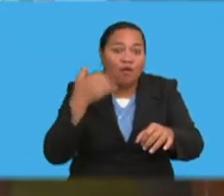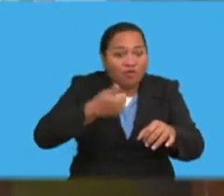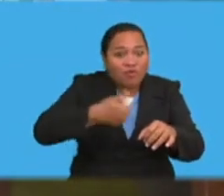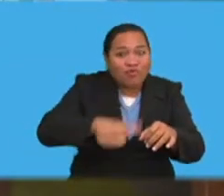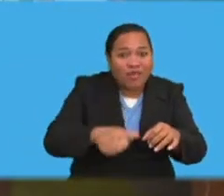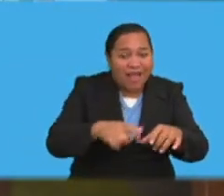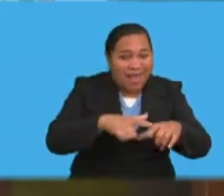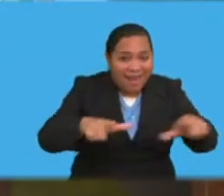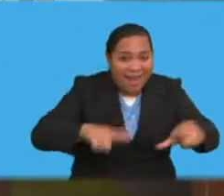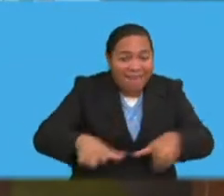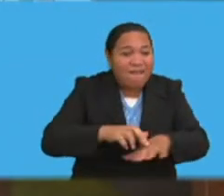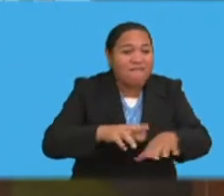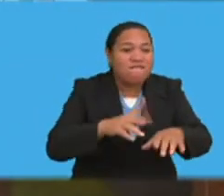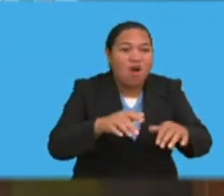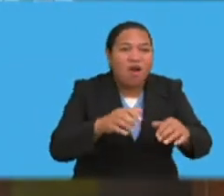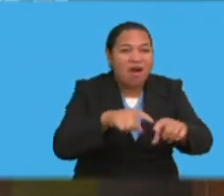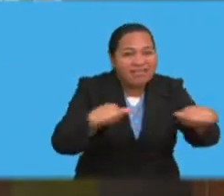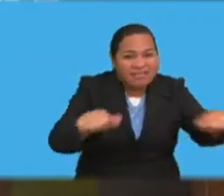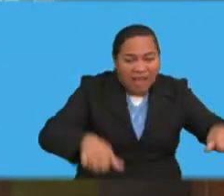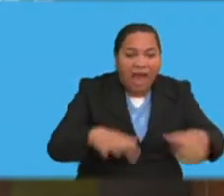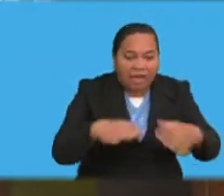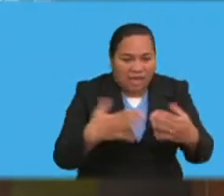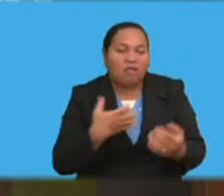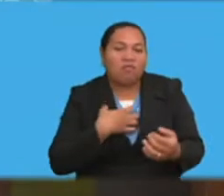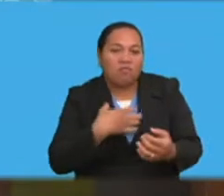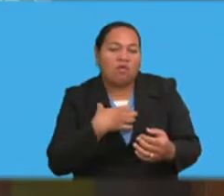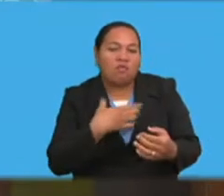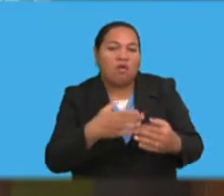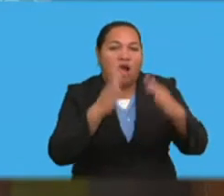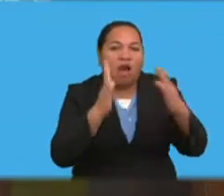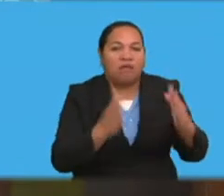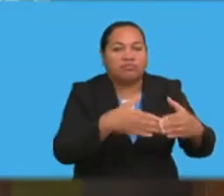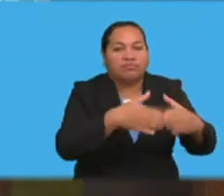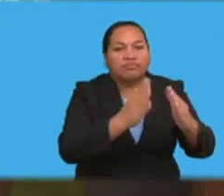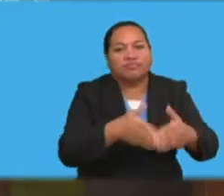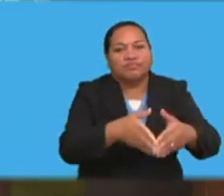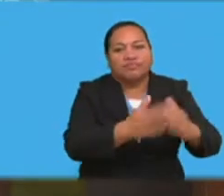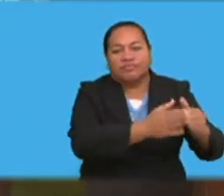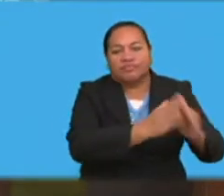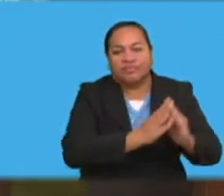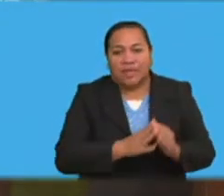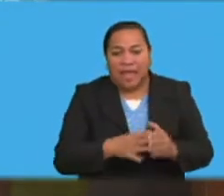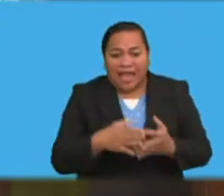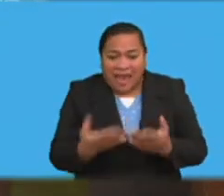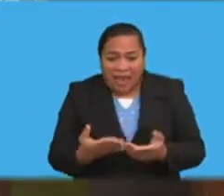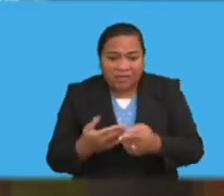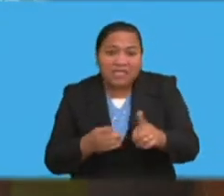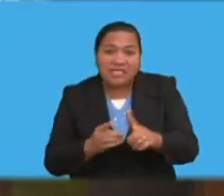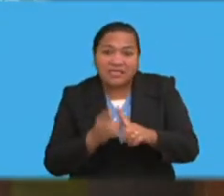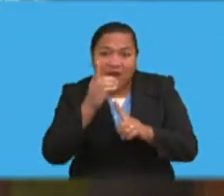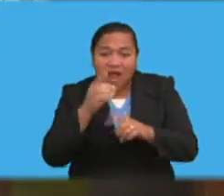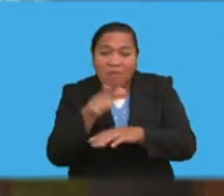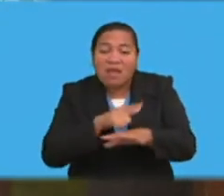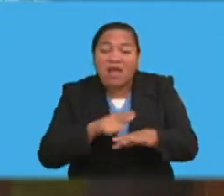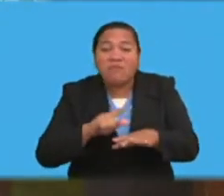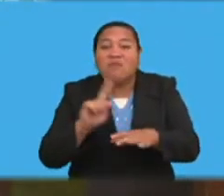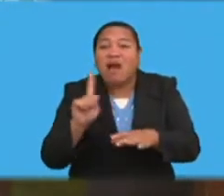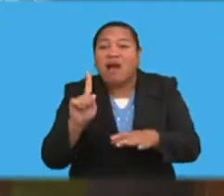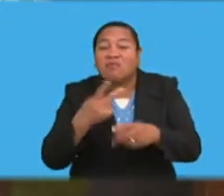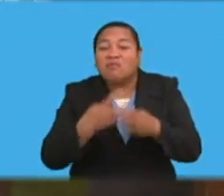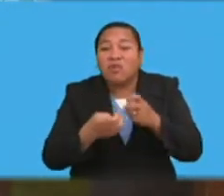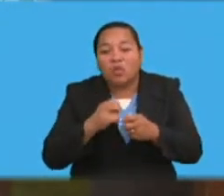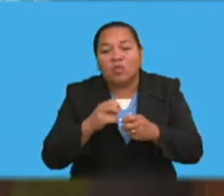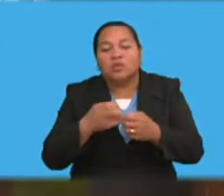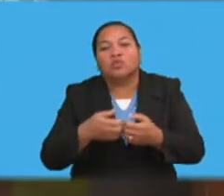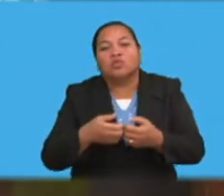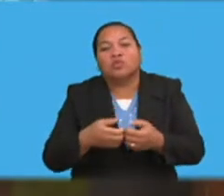agriculture. So, Madam Speaker, effectively, with this development, we're losing more and more land